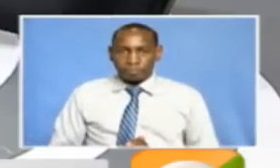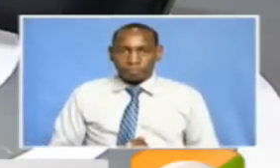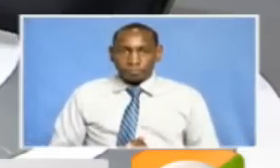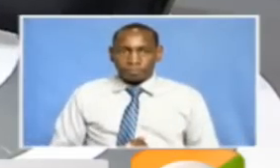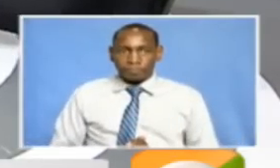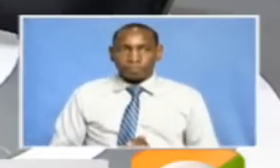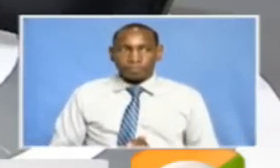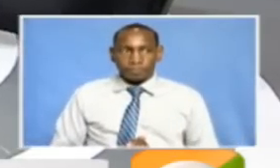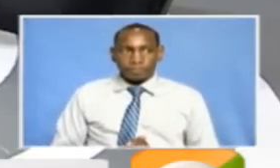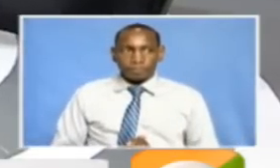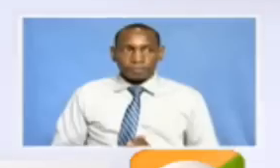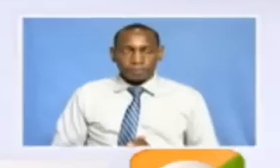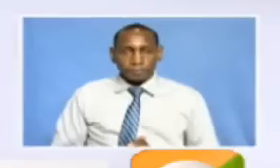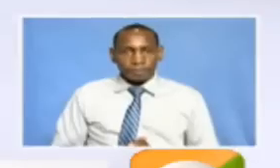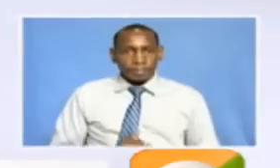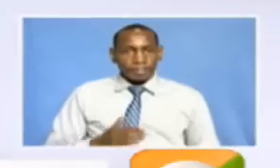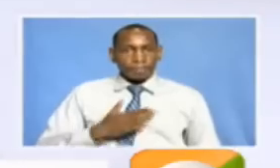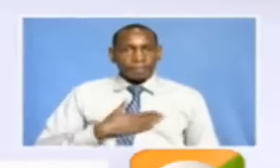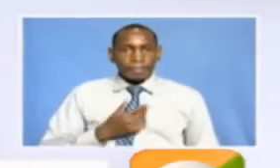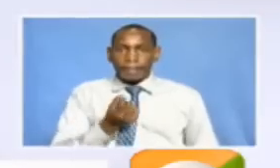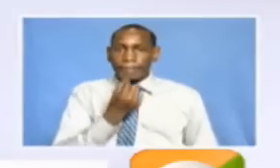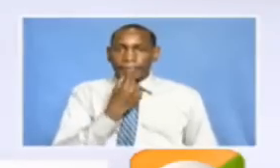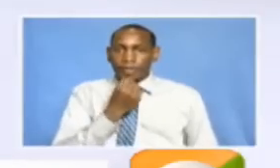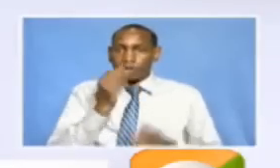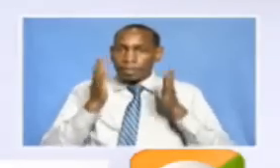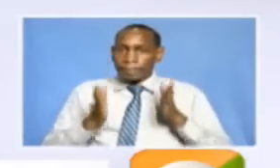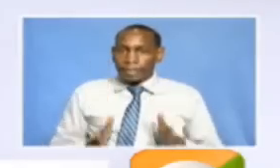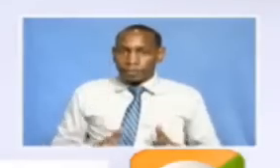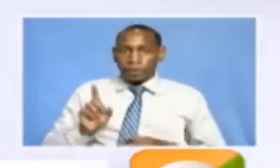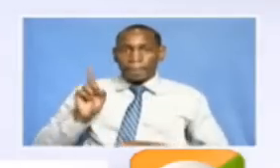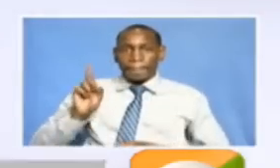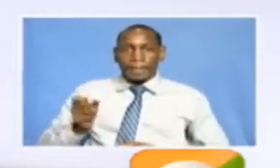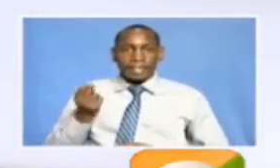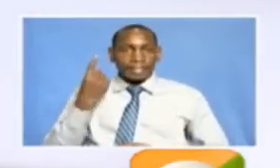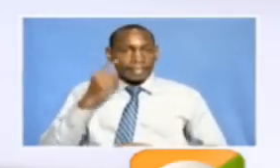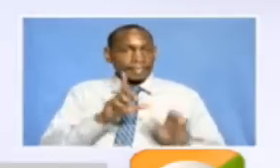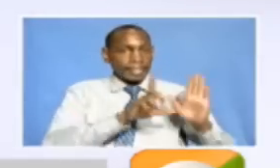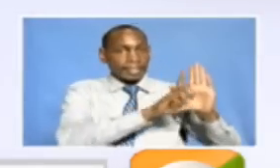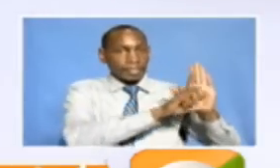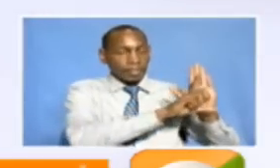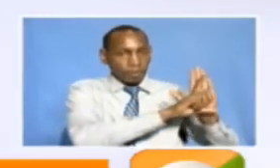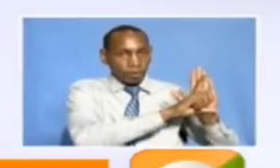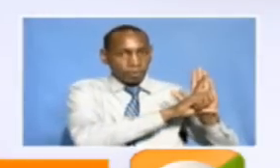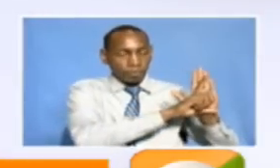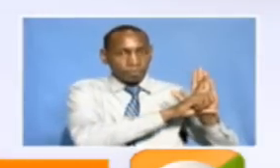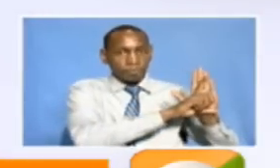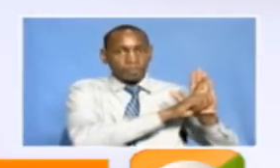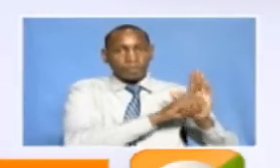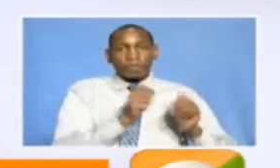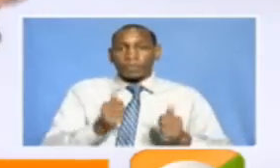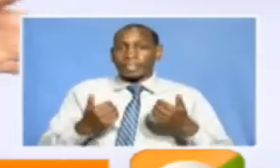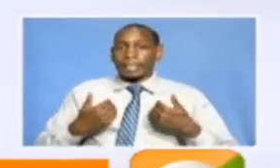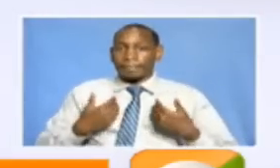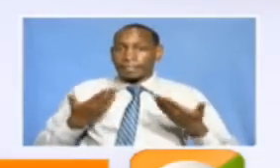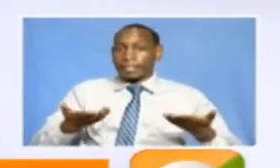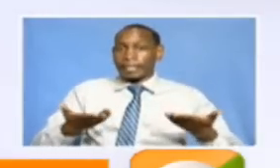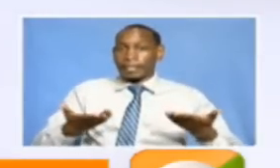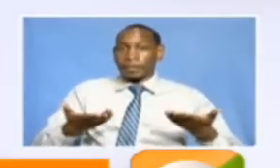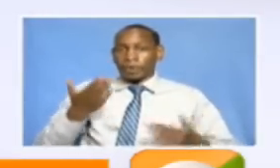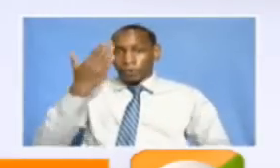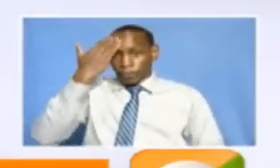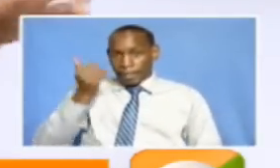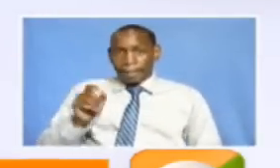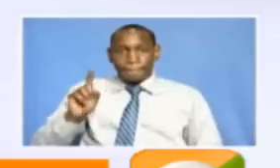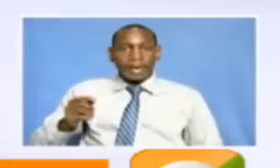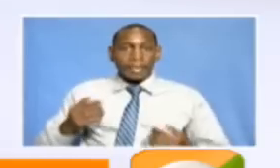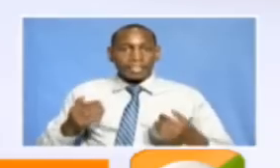Well, as a forensic medical practitioner, we still need to understand the law within our jurisdiction, because you know, we have to